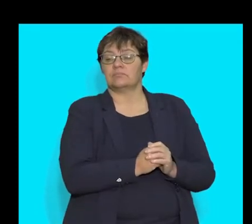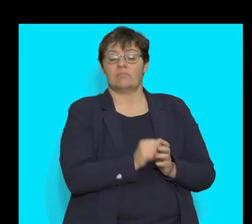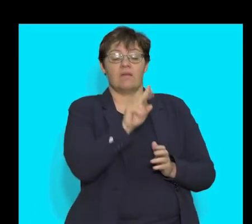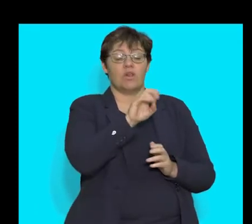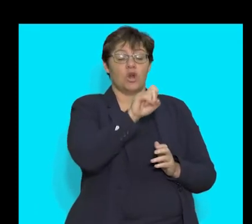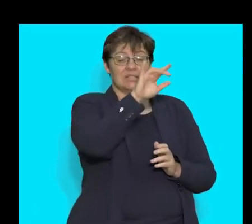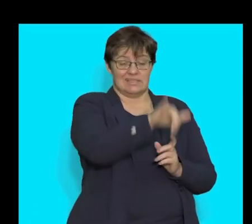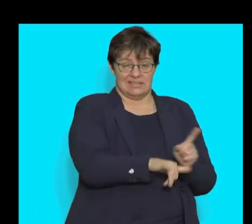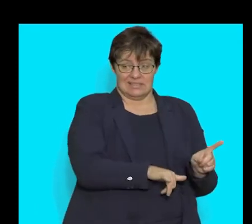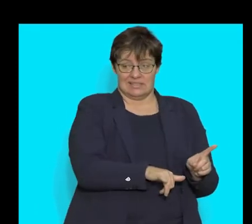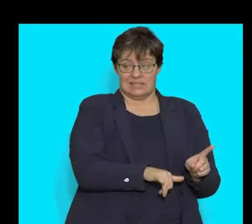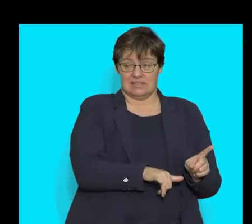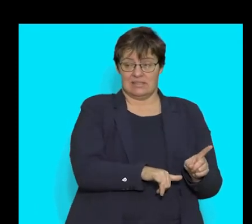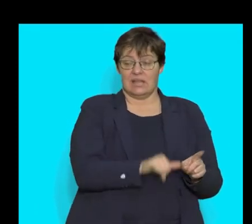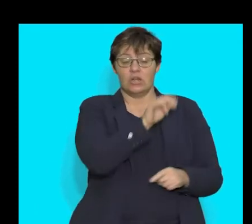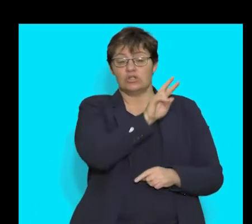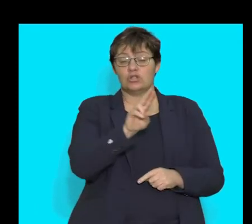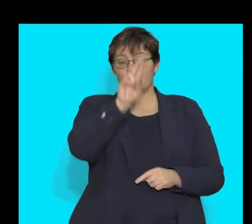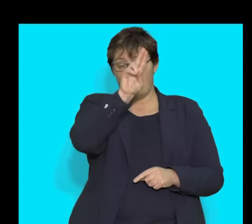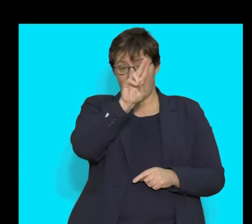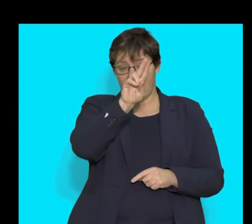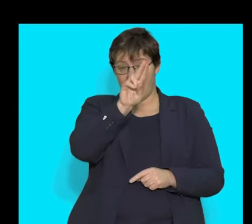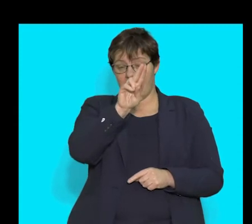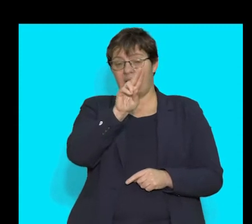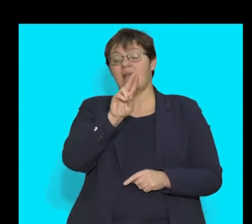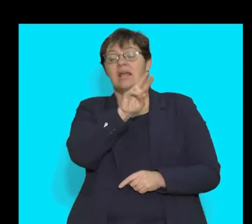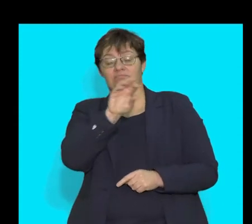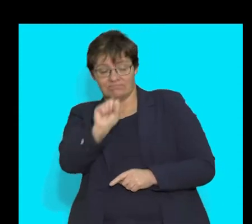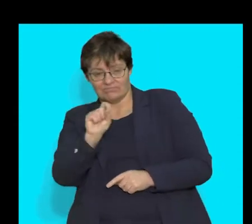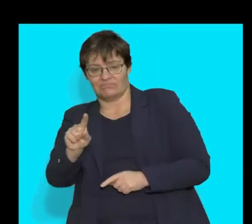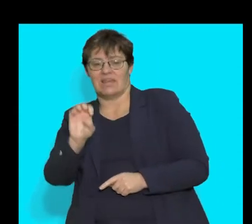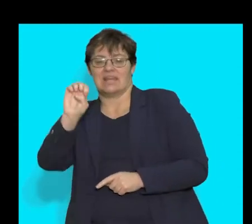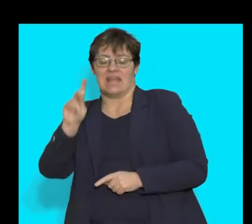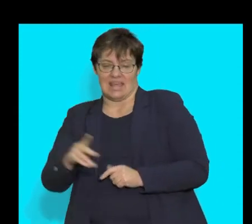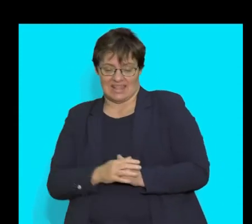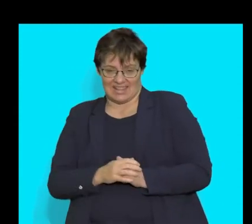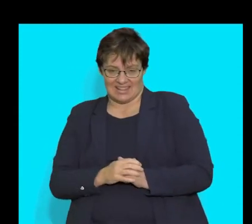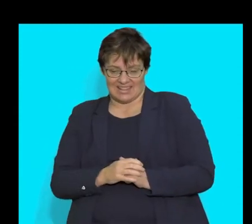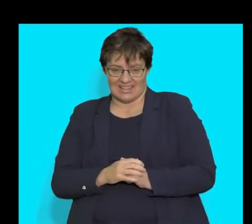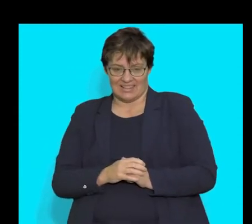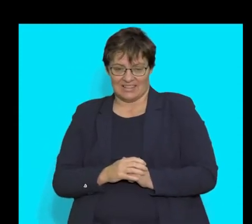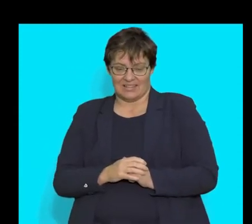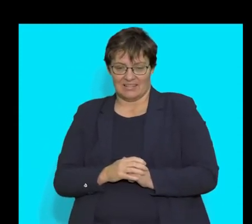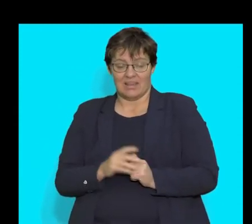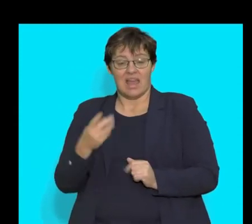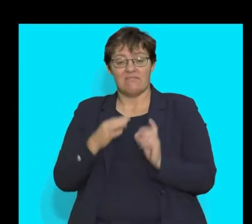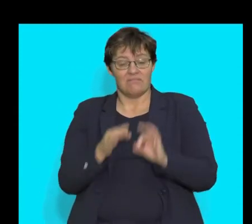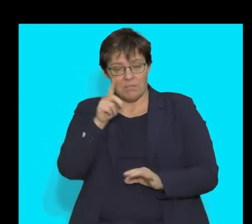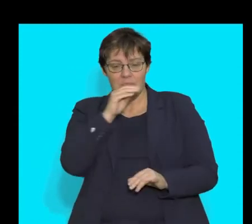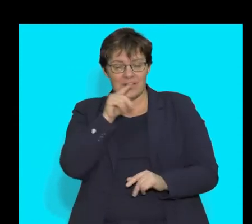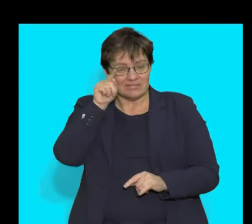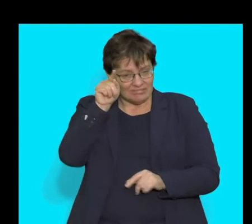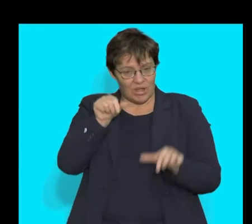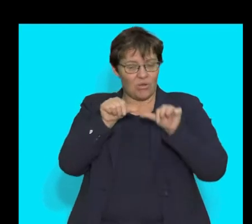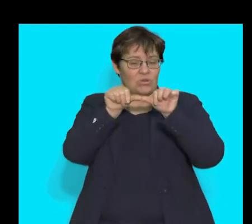the velocity squared against the kinetic energy. Now, if we plot then this is going to be a